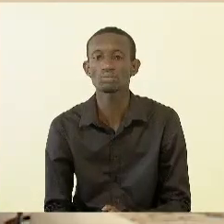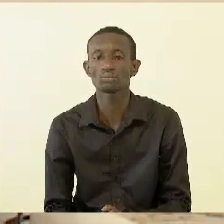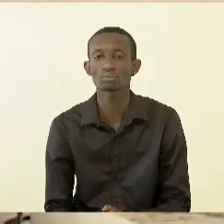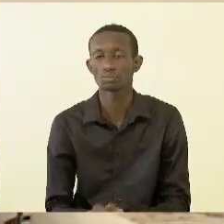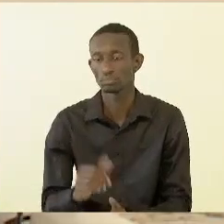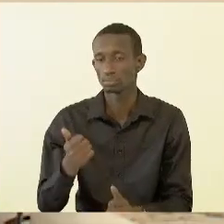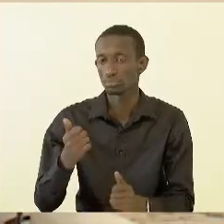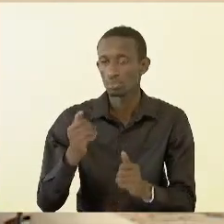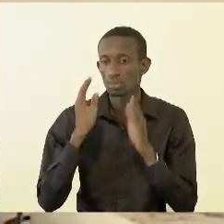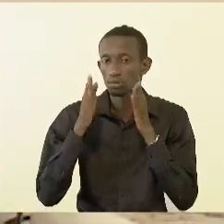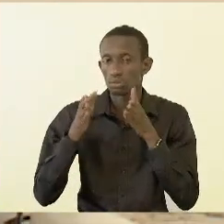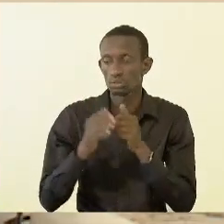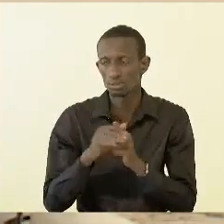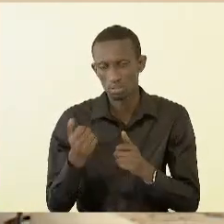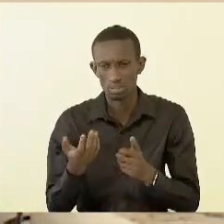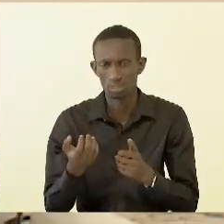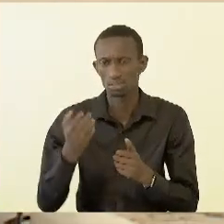concentrated, the other acids